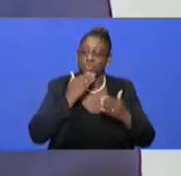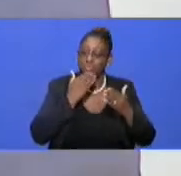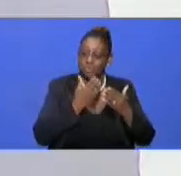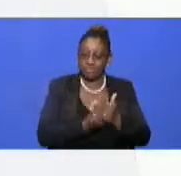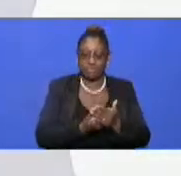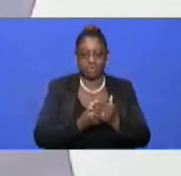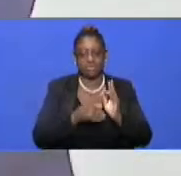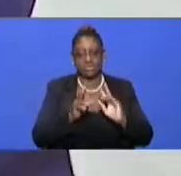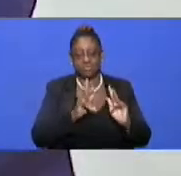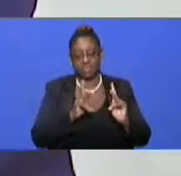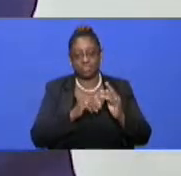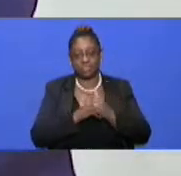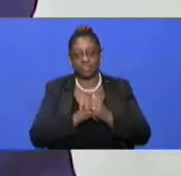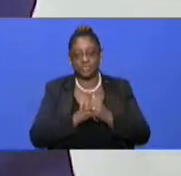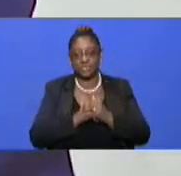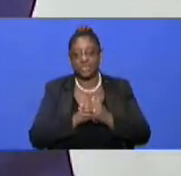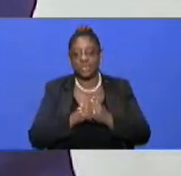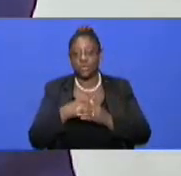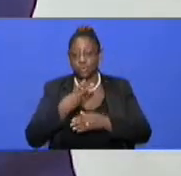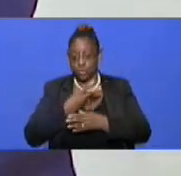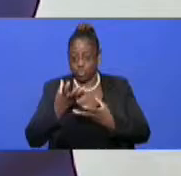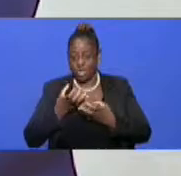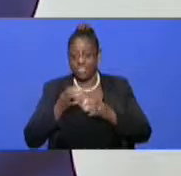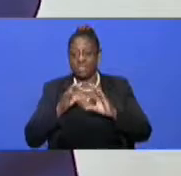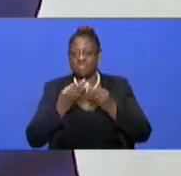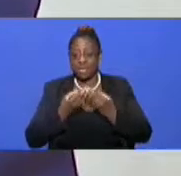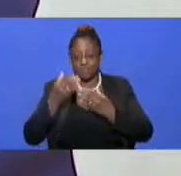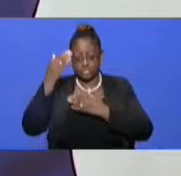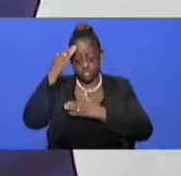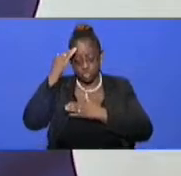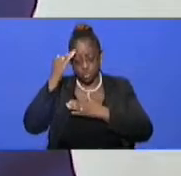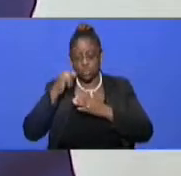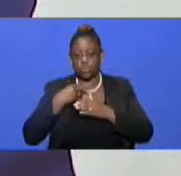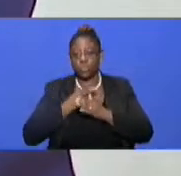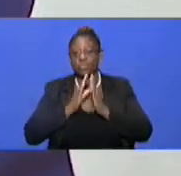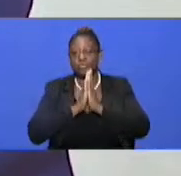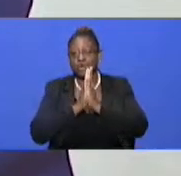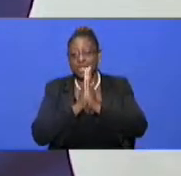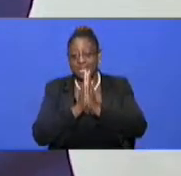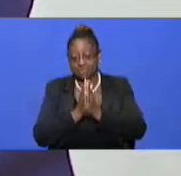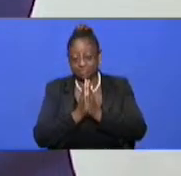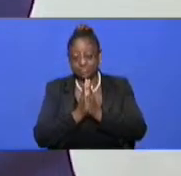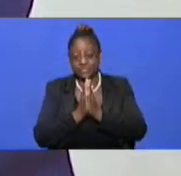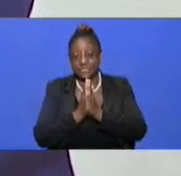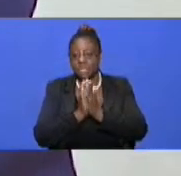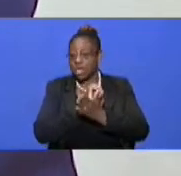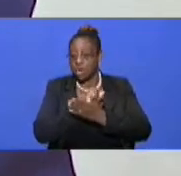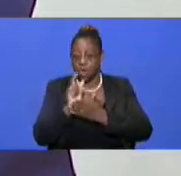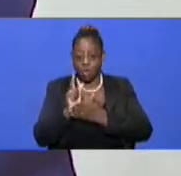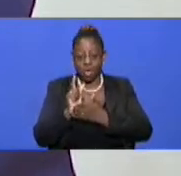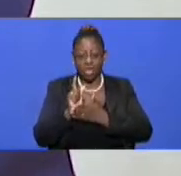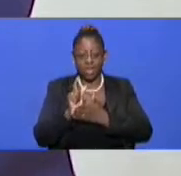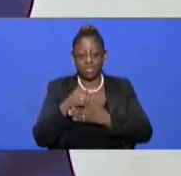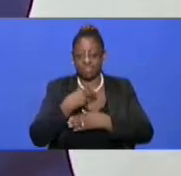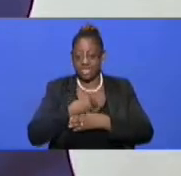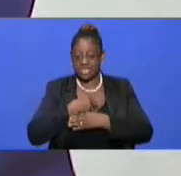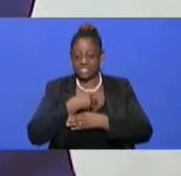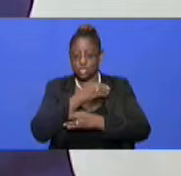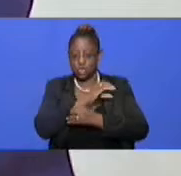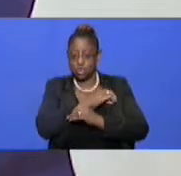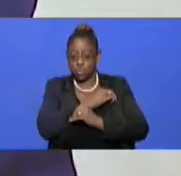people's lives. We want the family to know that they're in our prayers, that on behalf of our minister, the Honorable Obie